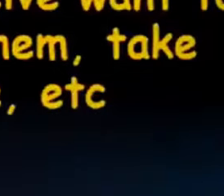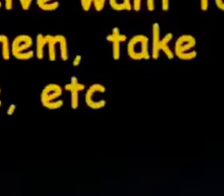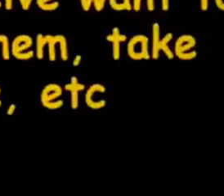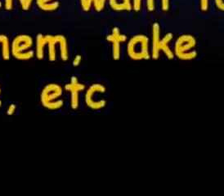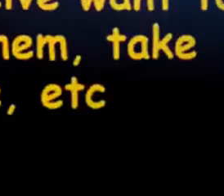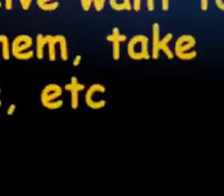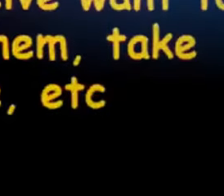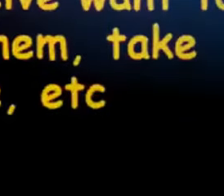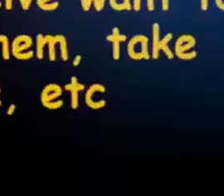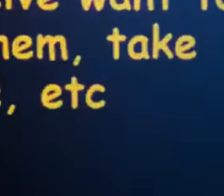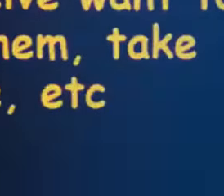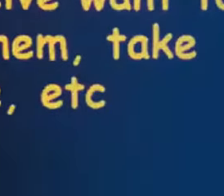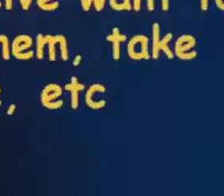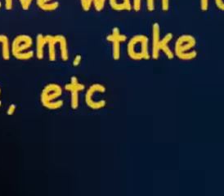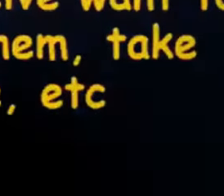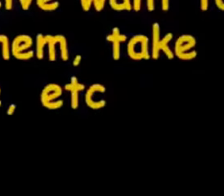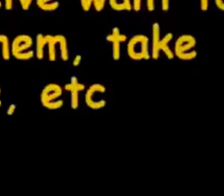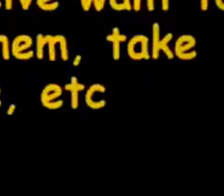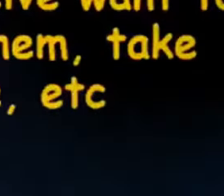imagining.